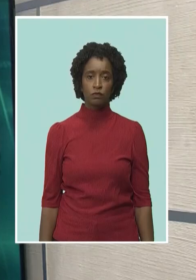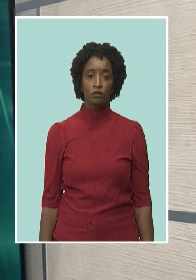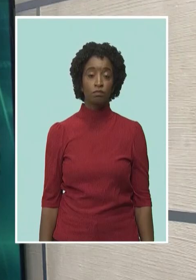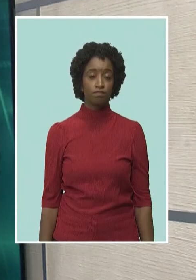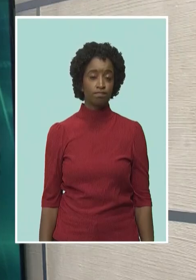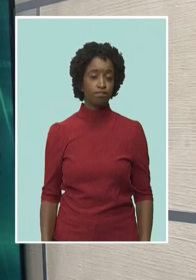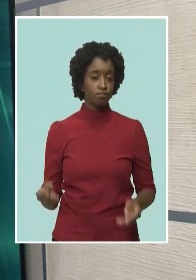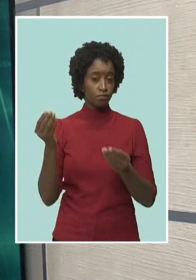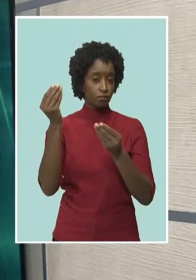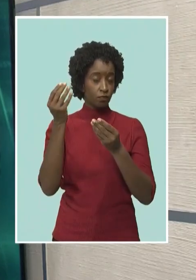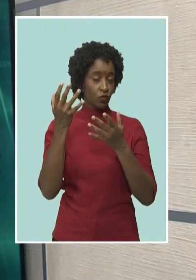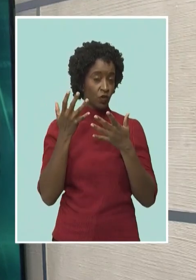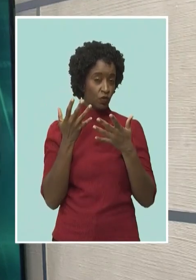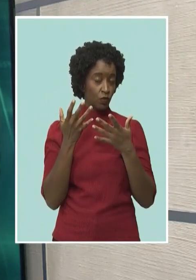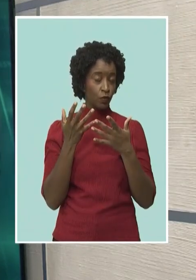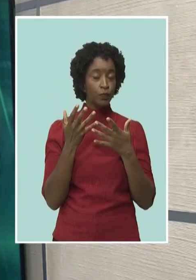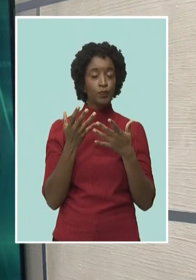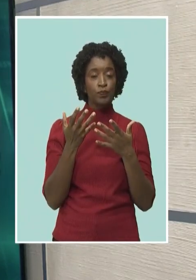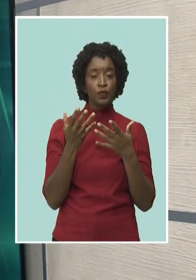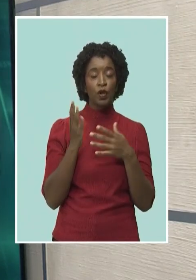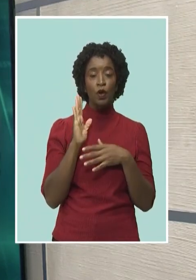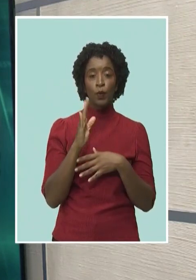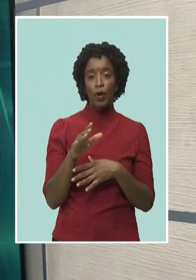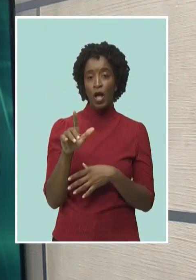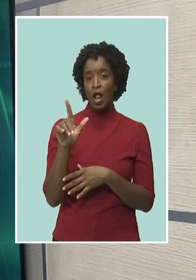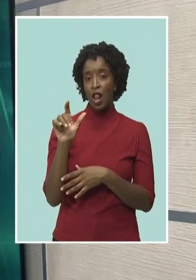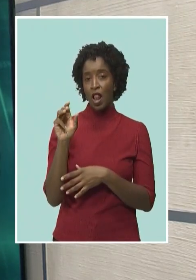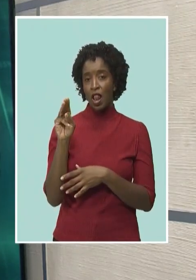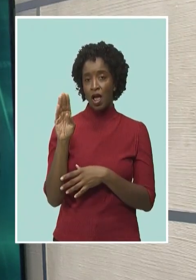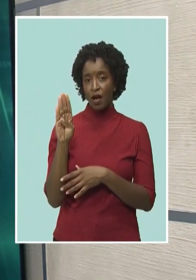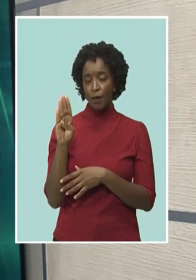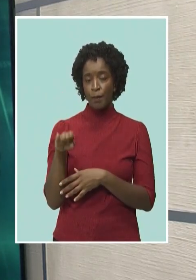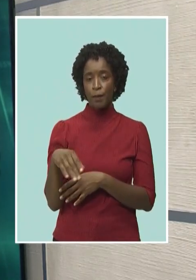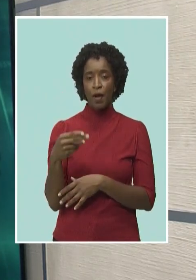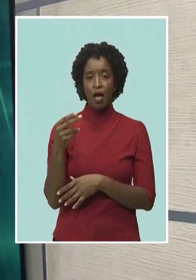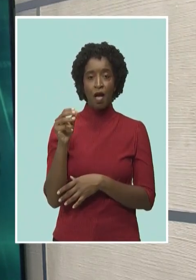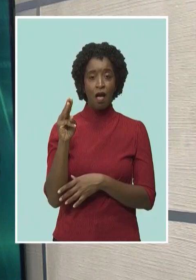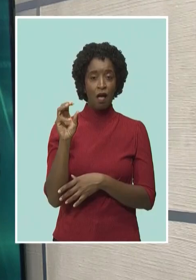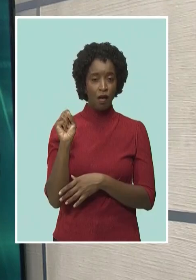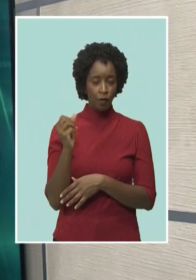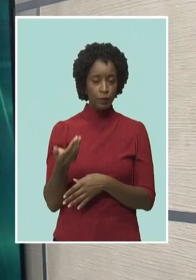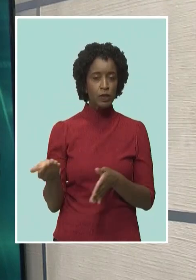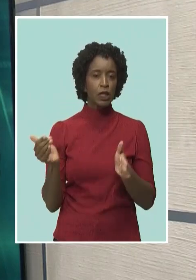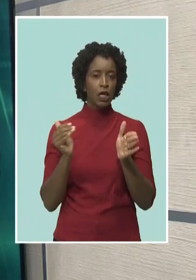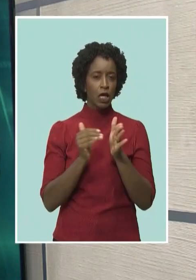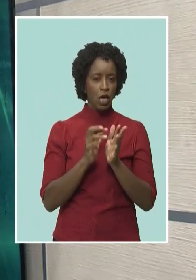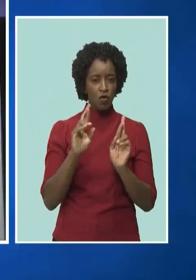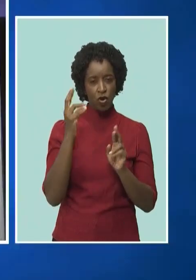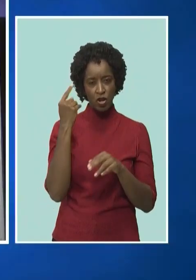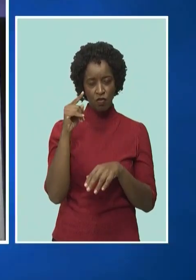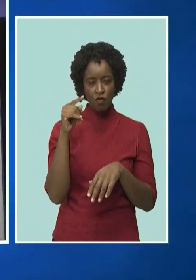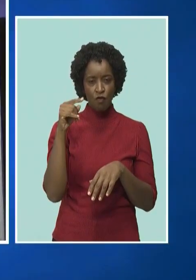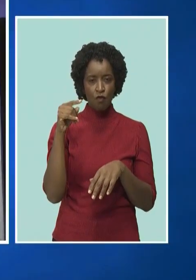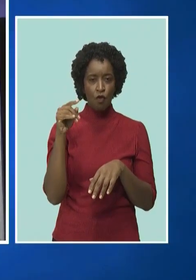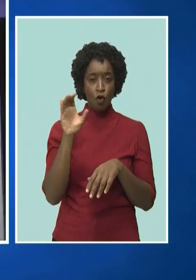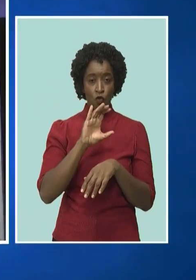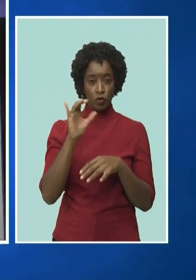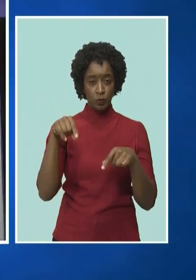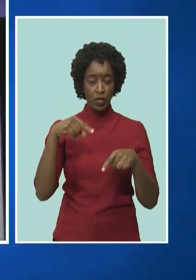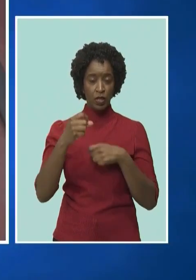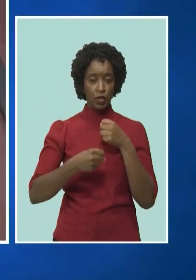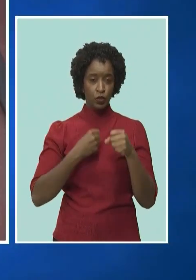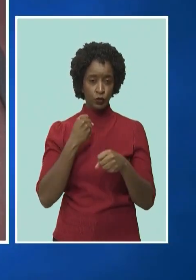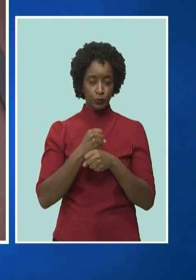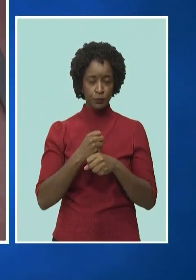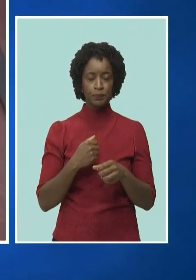We're hearing tonight that lamb hams will be back on tables this Christmas. Word of this came from NIFCA 2008 Governor General's Award